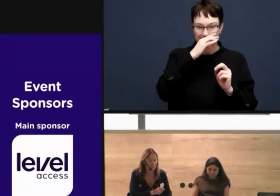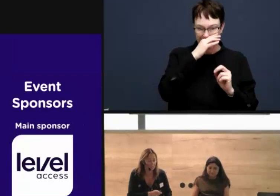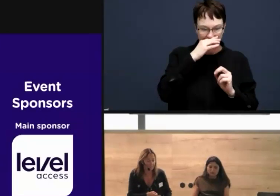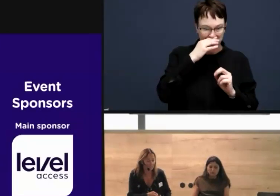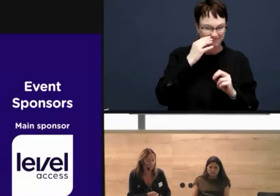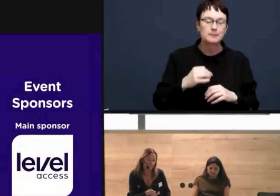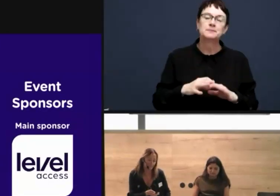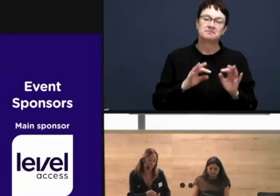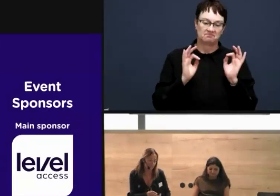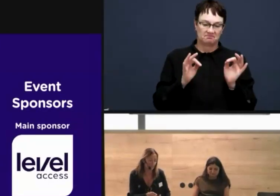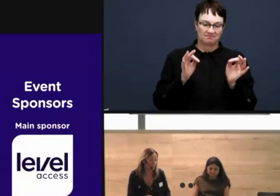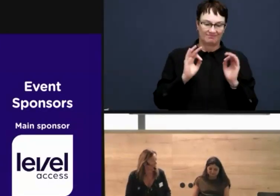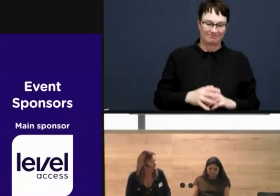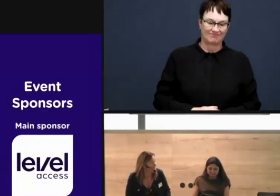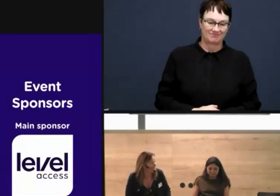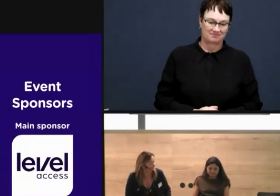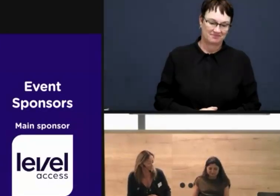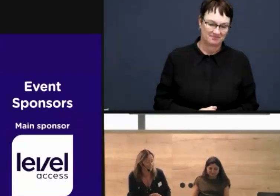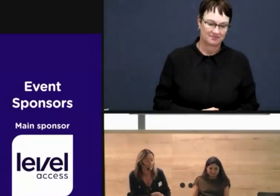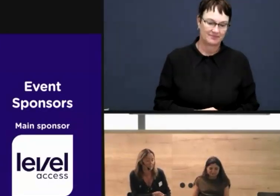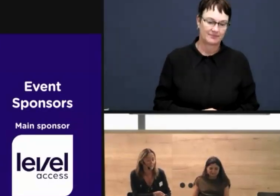here we are. Oh.